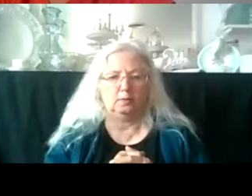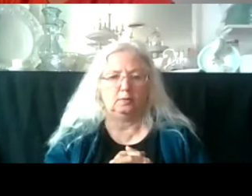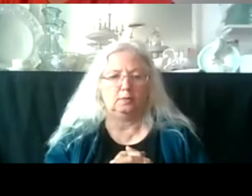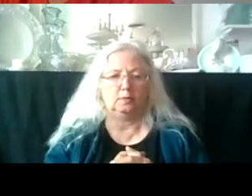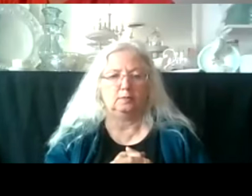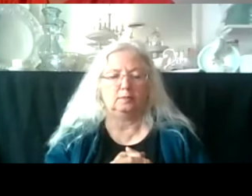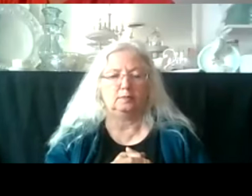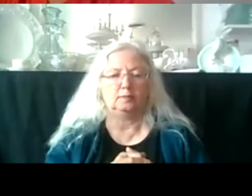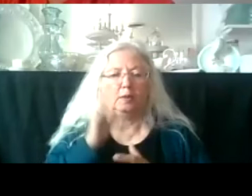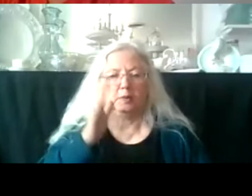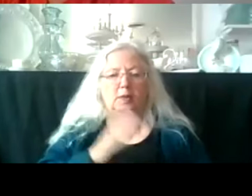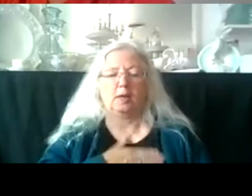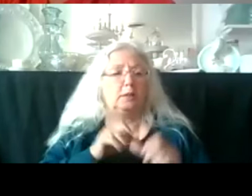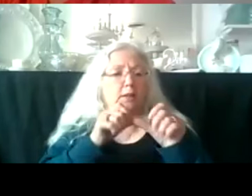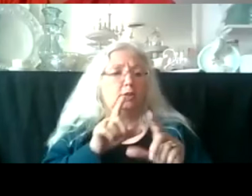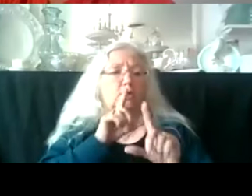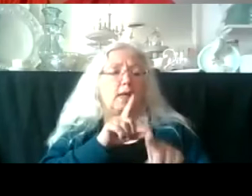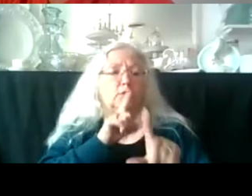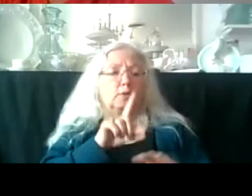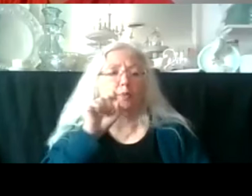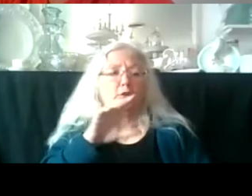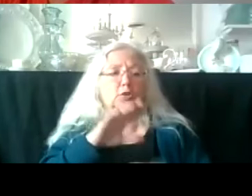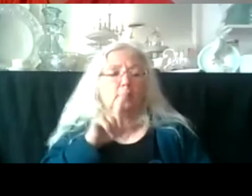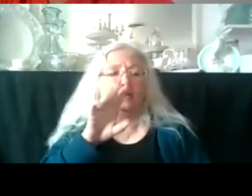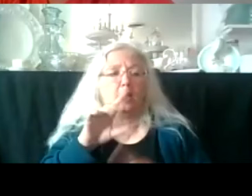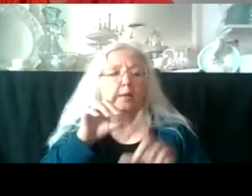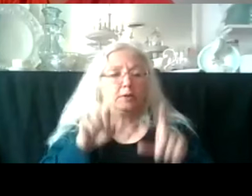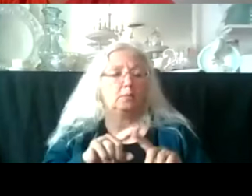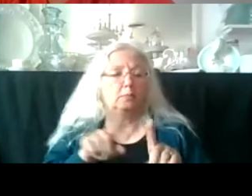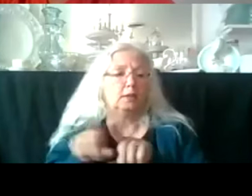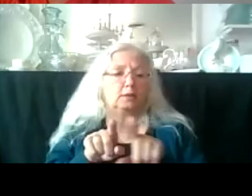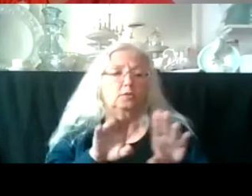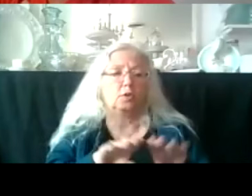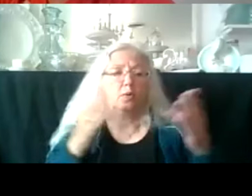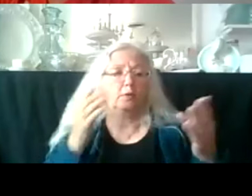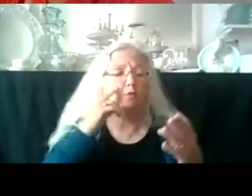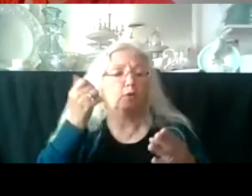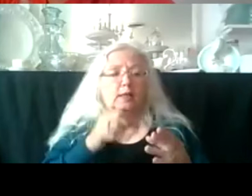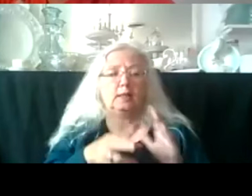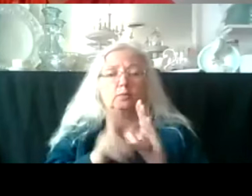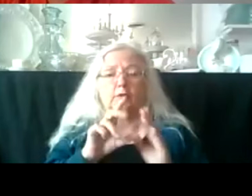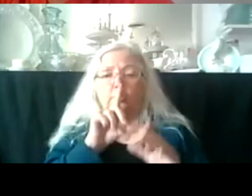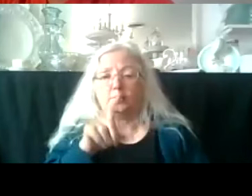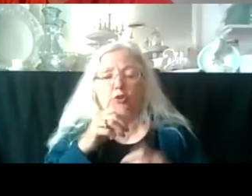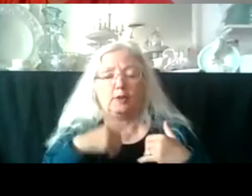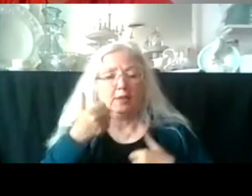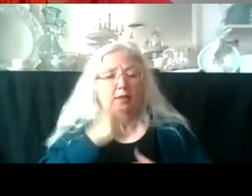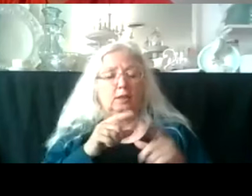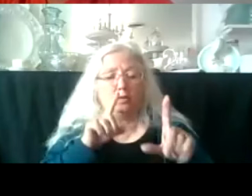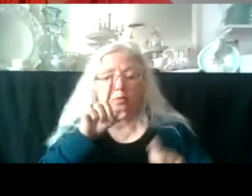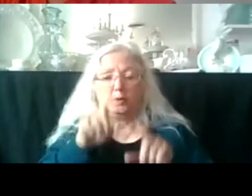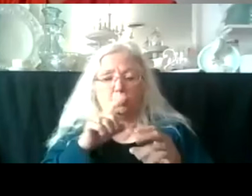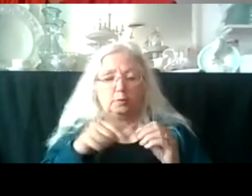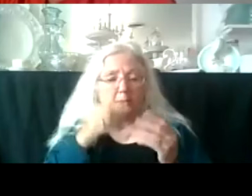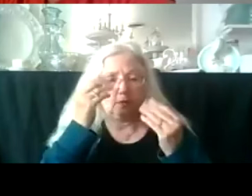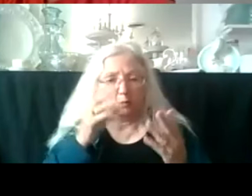So I'm happy to continue answering questions on the lab exam, but at this point, it's also open for any review questions. So if you guys have any questions or any material you're